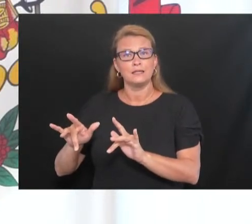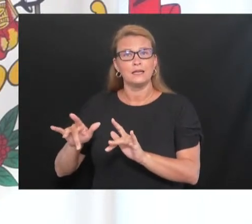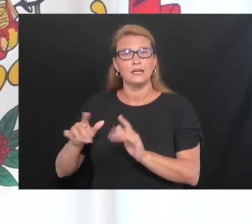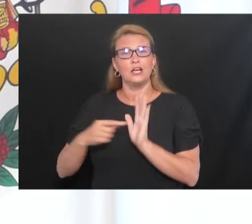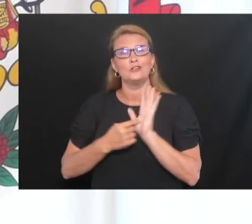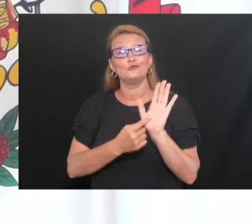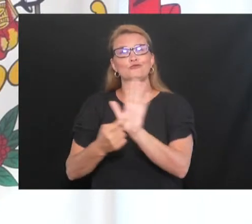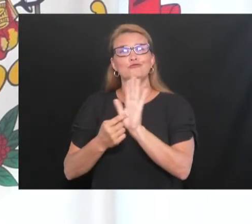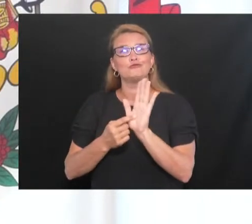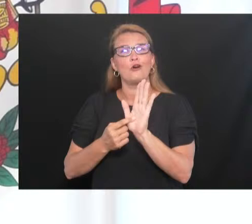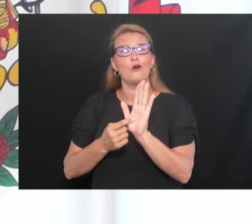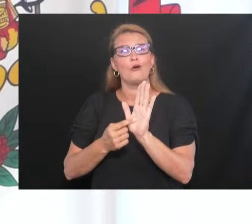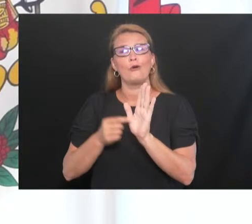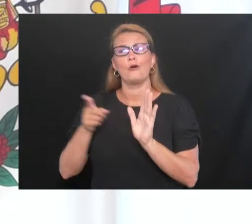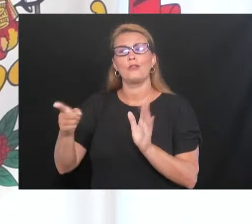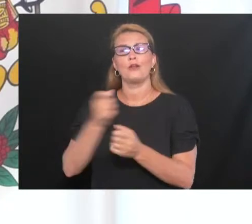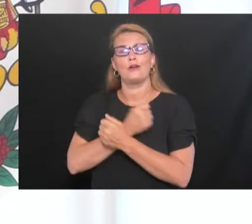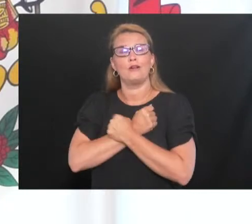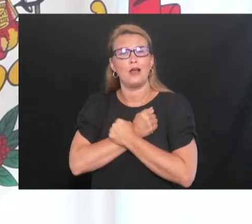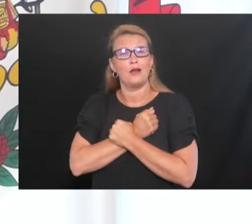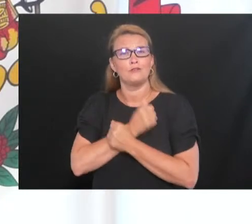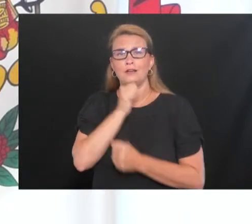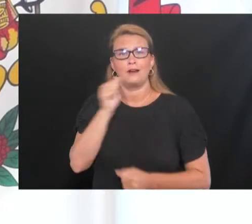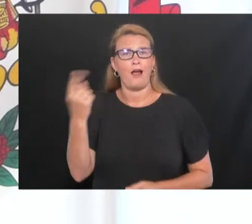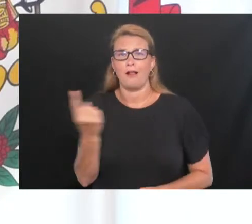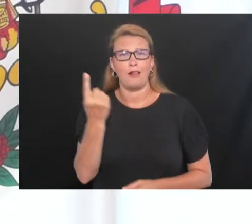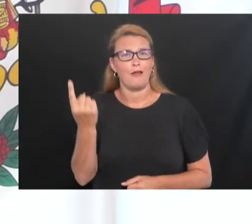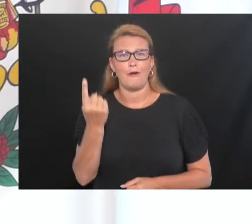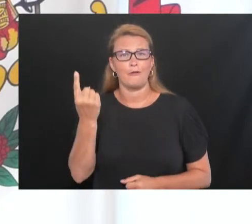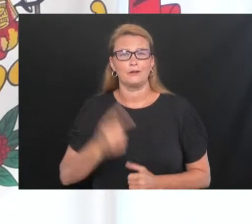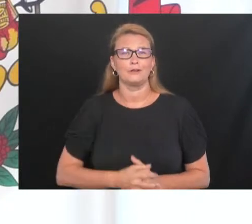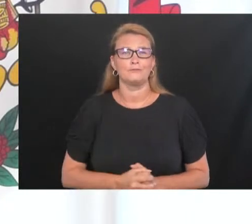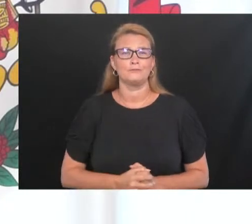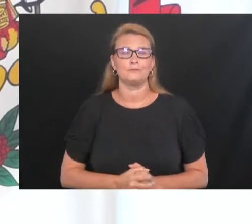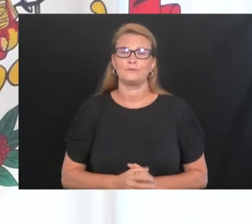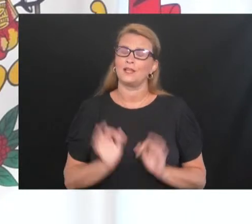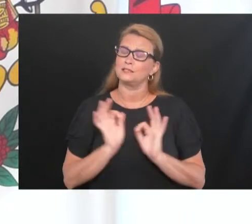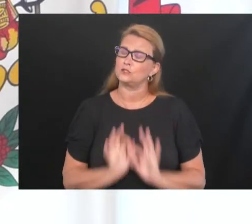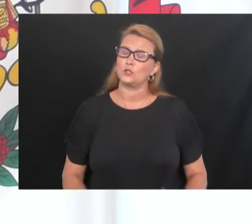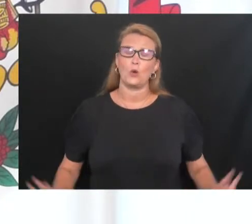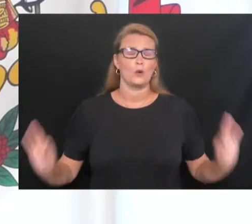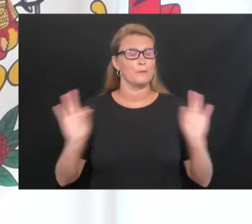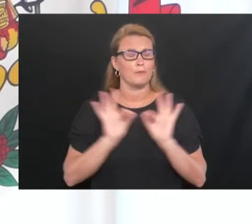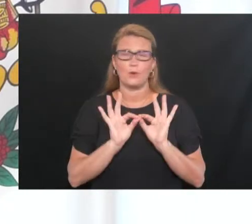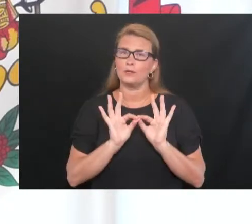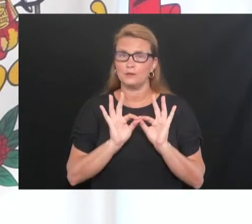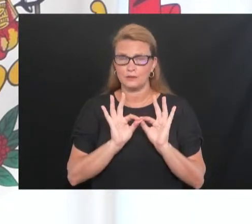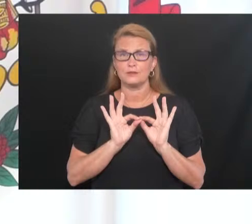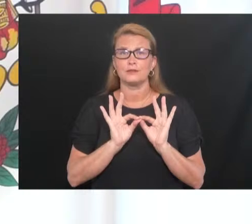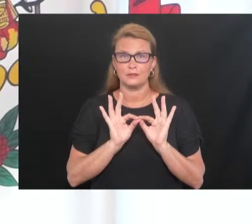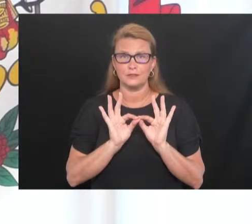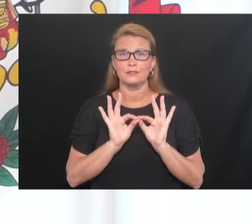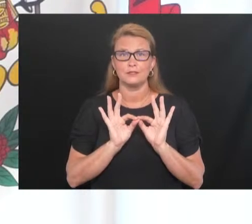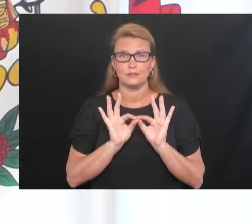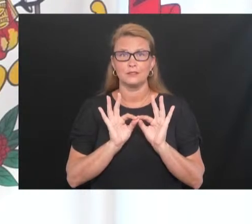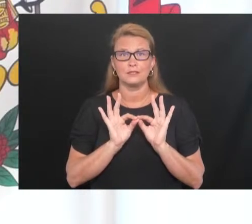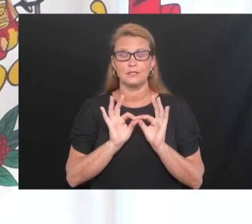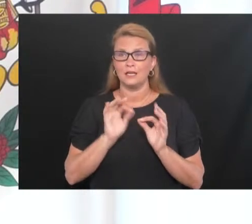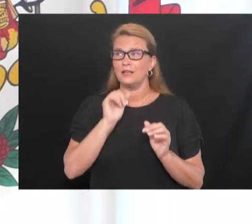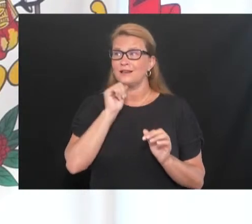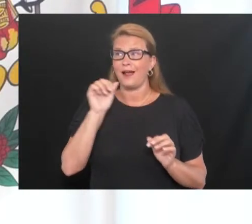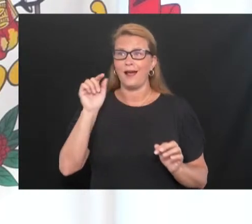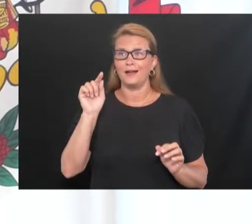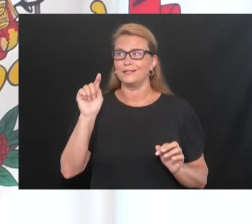and make them feel not alone. That is so important. Make them feel that these people are just not a number.